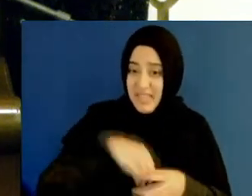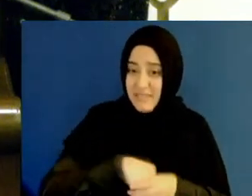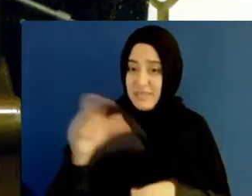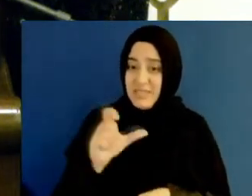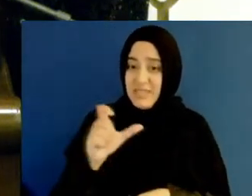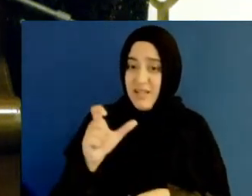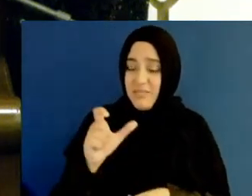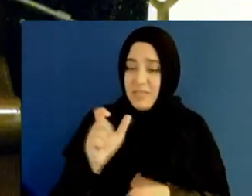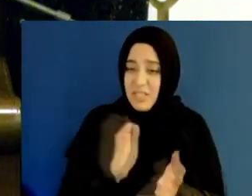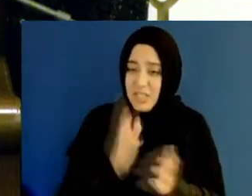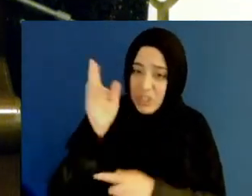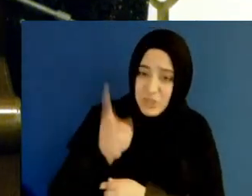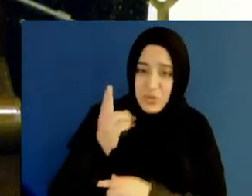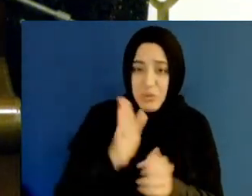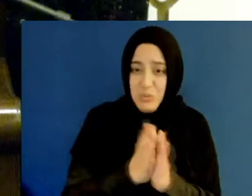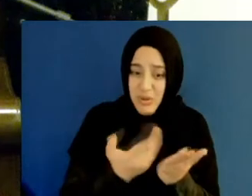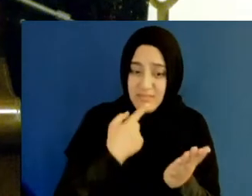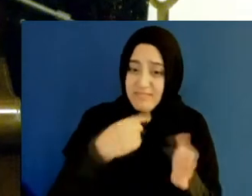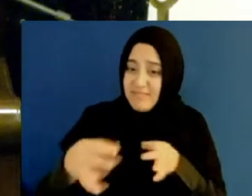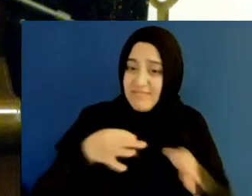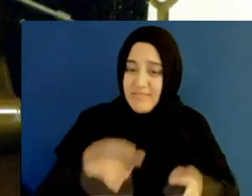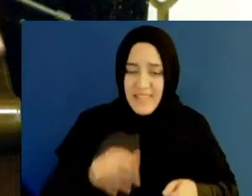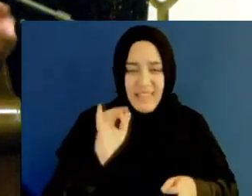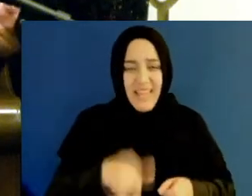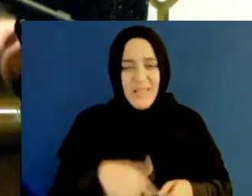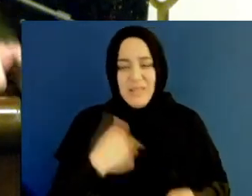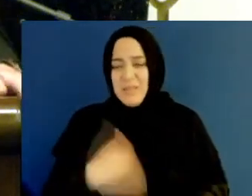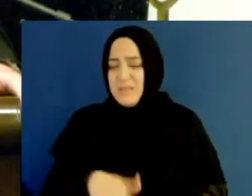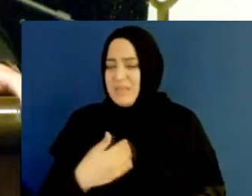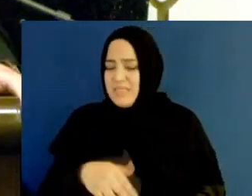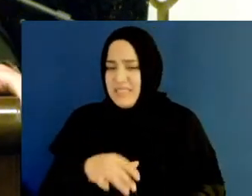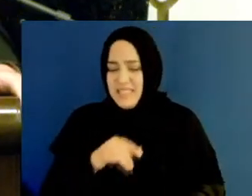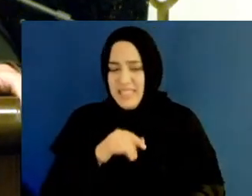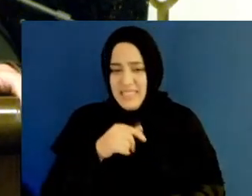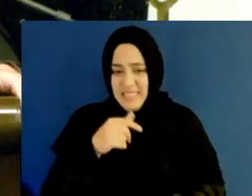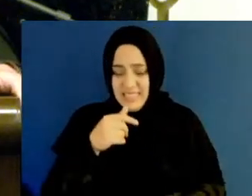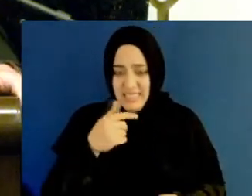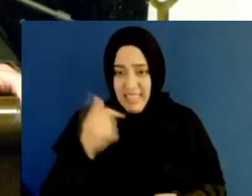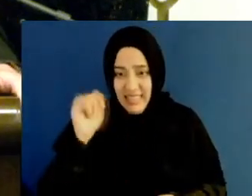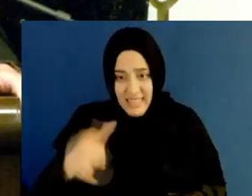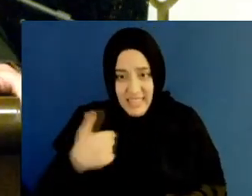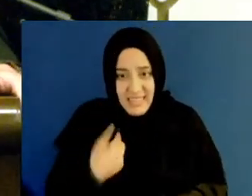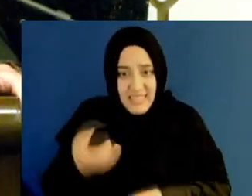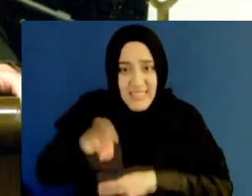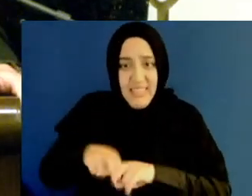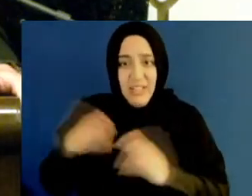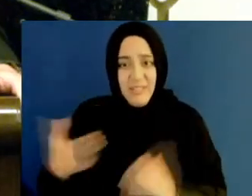being worthy of being mentioned on the pure minbar of Imam al-Hussein.